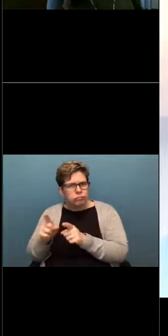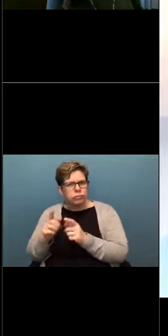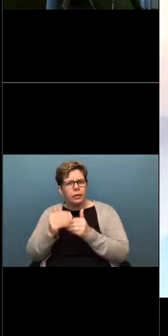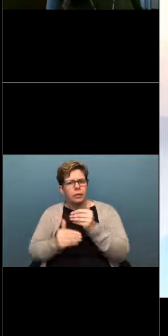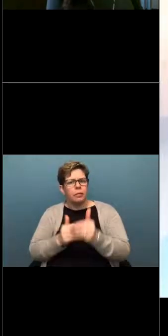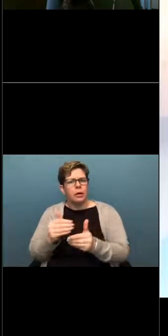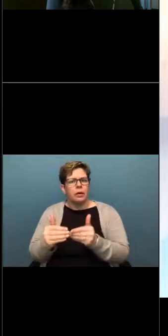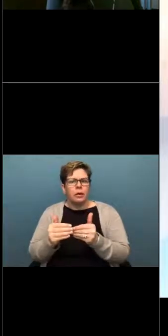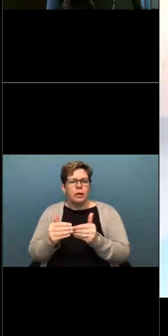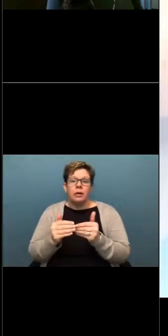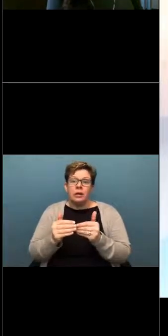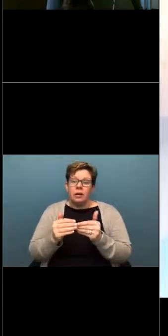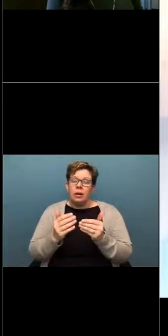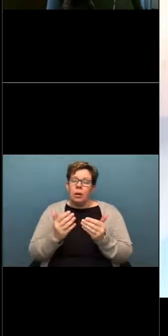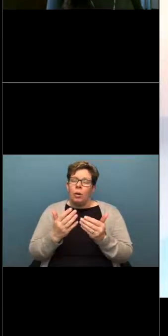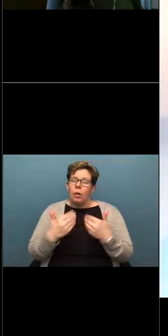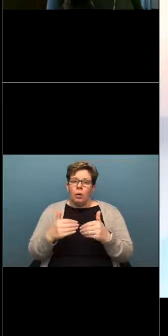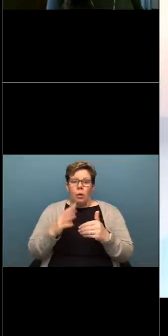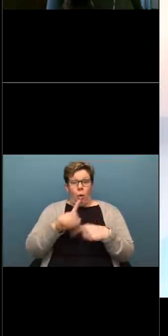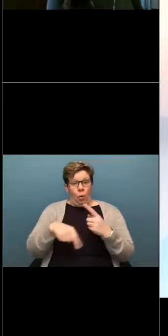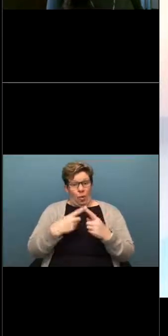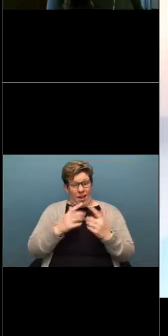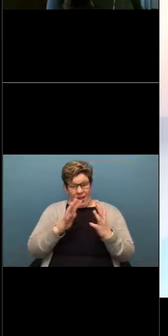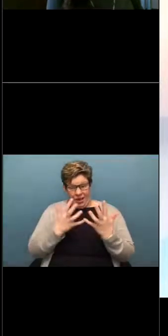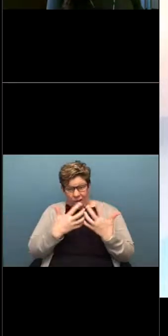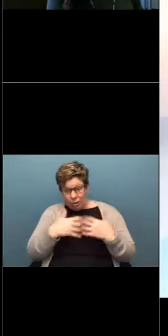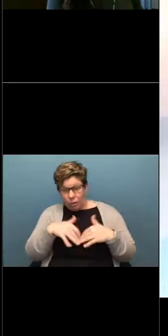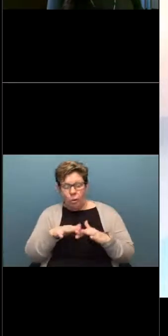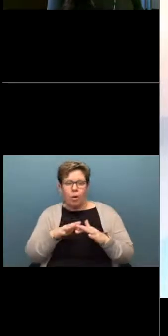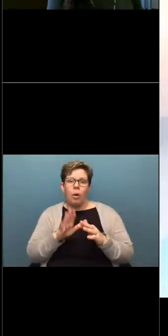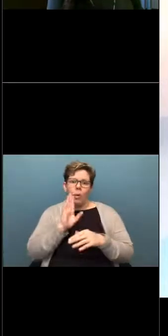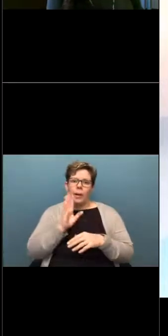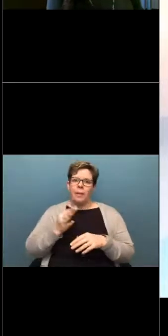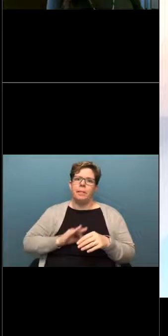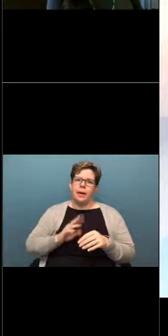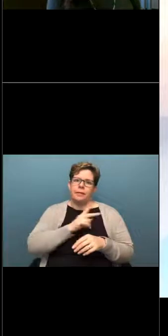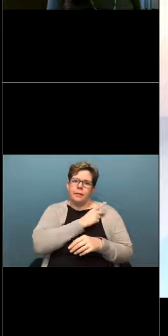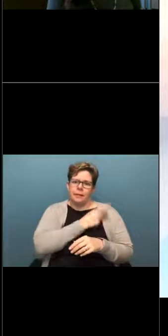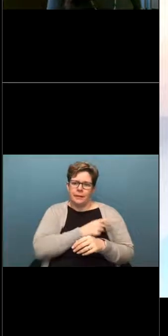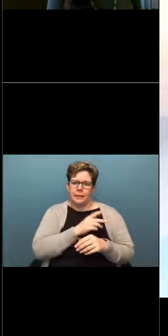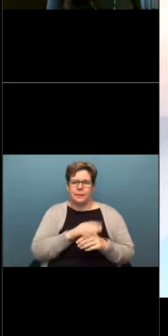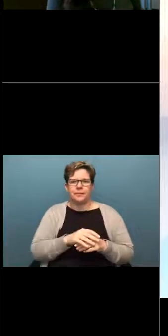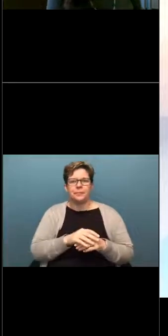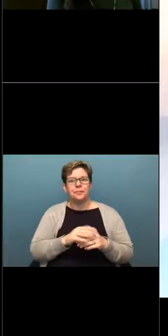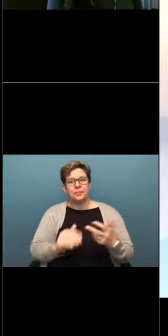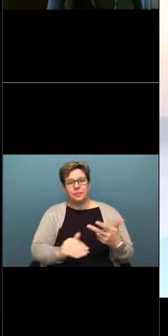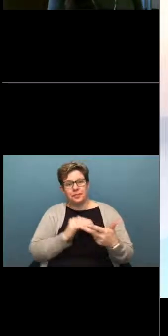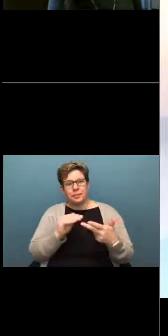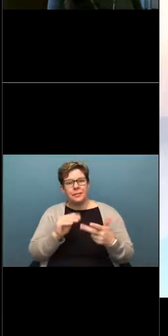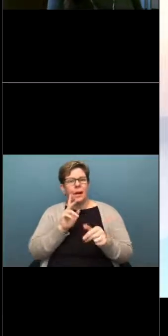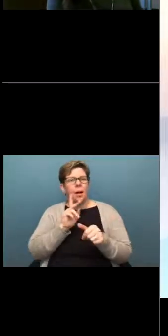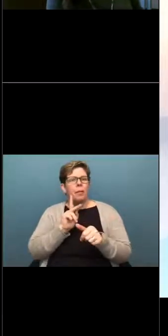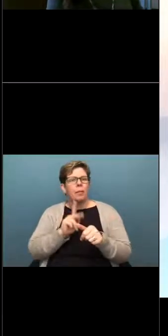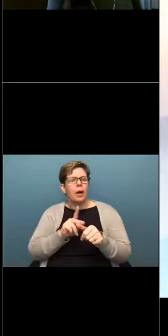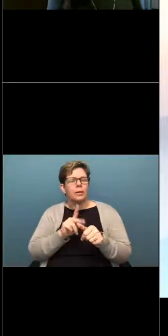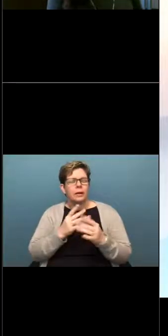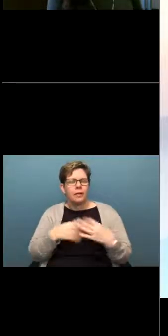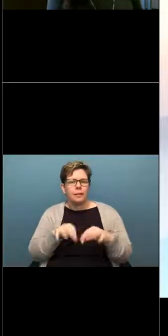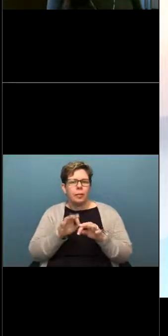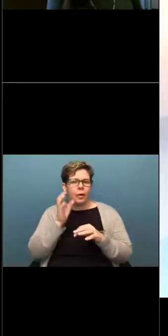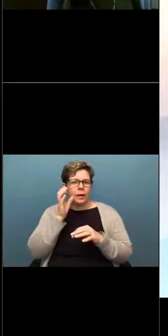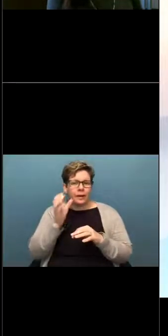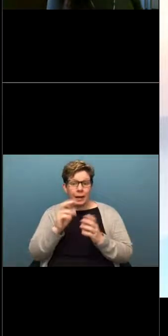that's incredibly beneficial to patients at the end of the day. Participation is also an important concept. It's about everybody